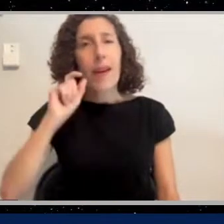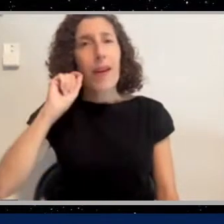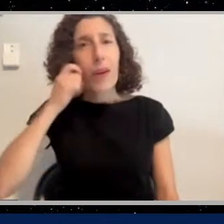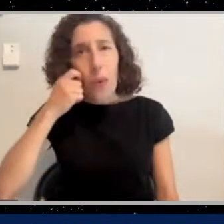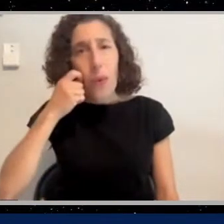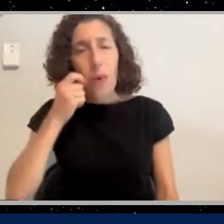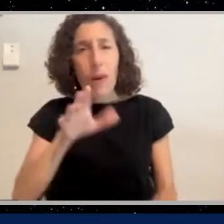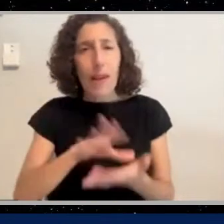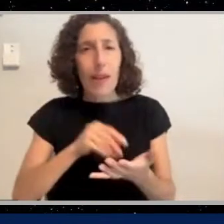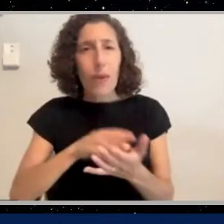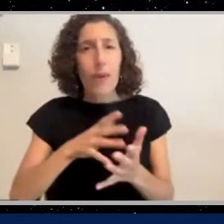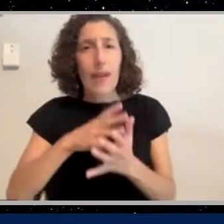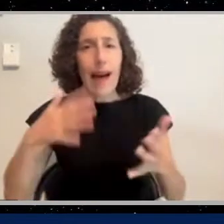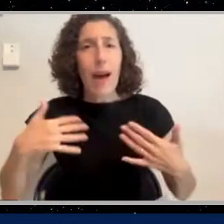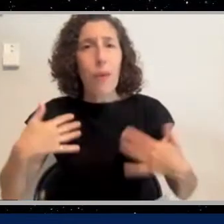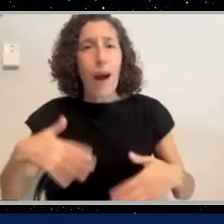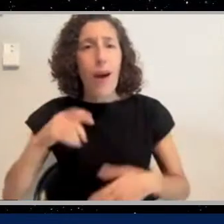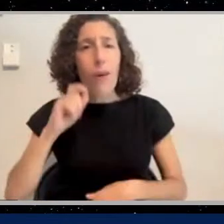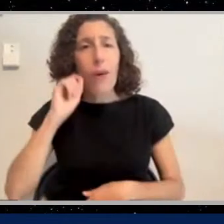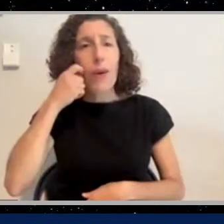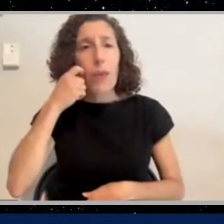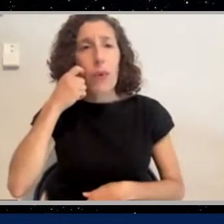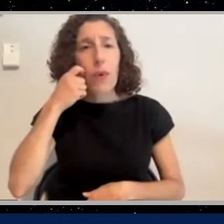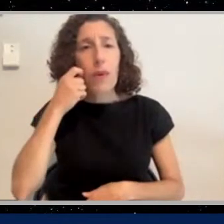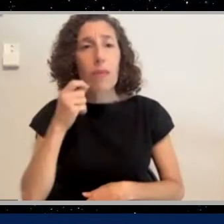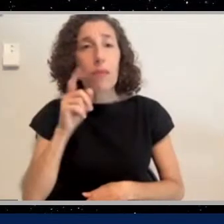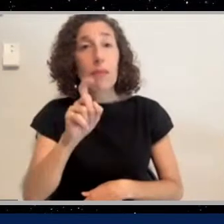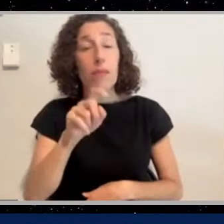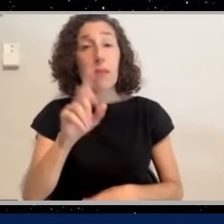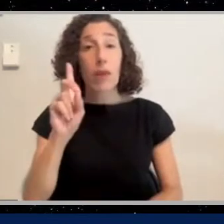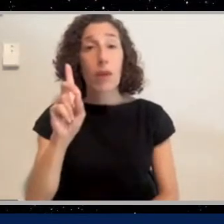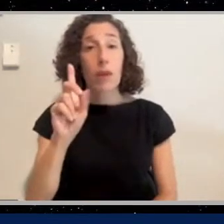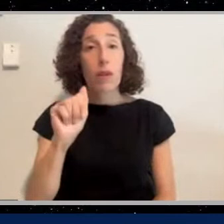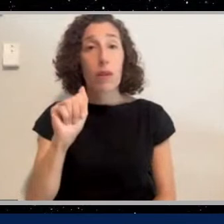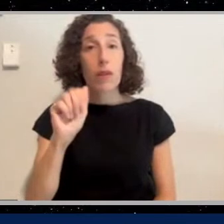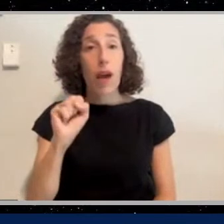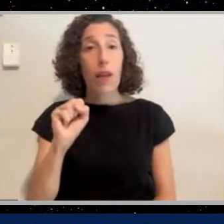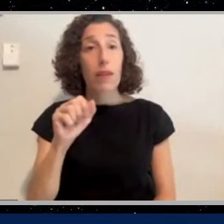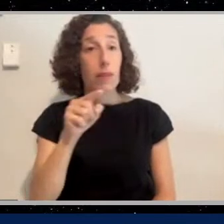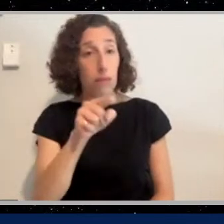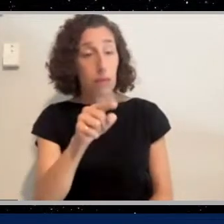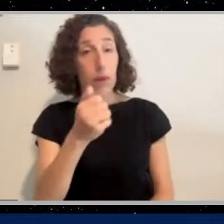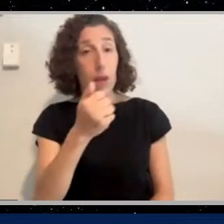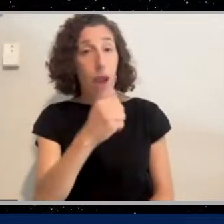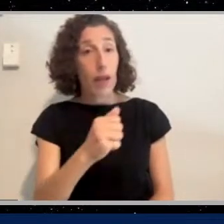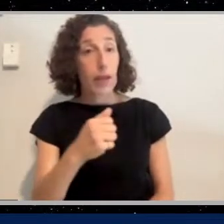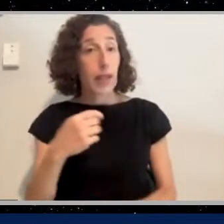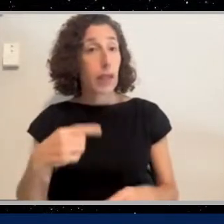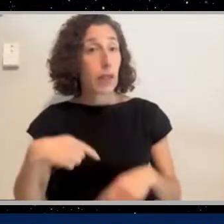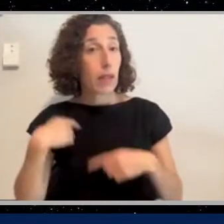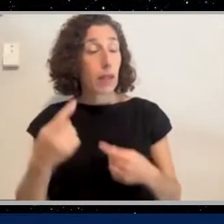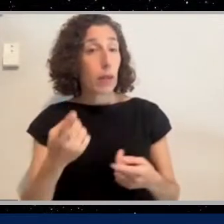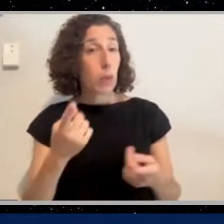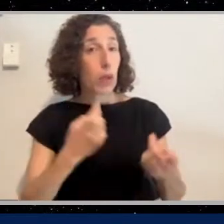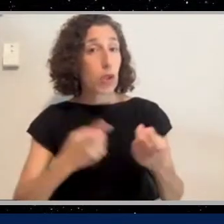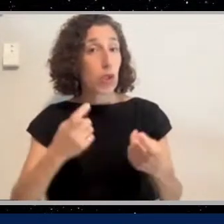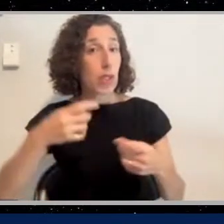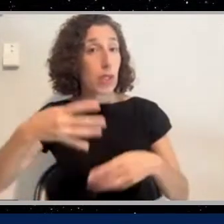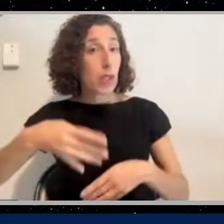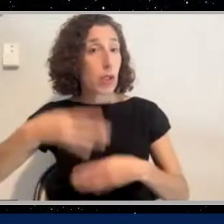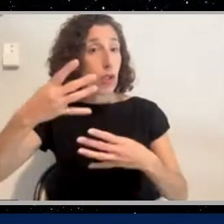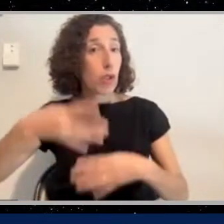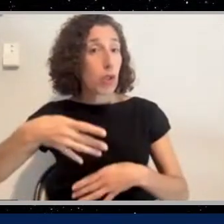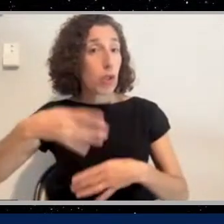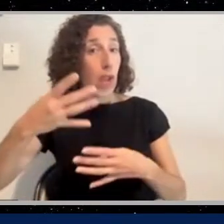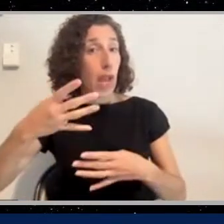stuff to ask, but I wanted to check in with you and see if there were any questions that were coming in. I can get a couple here if y'all talk just a bit